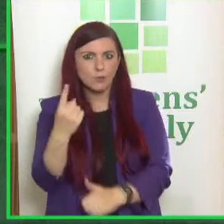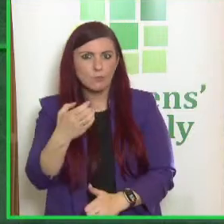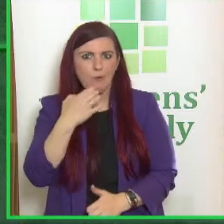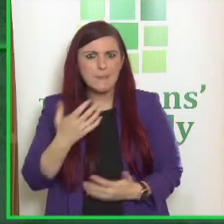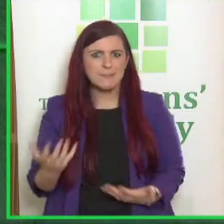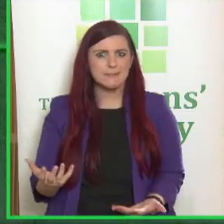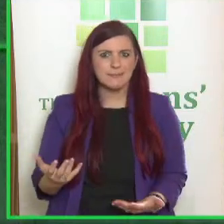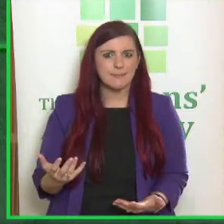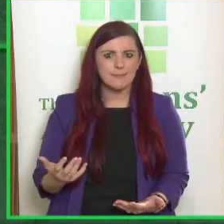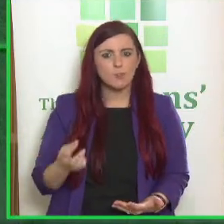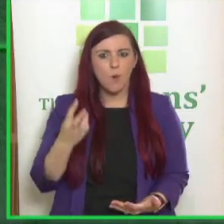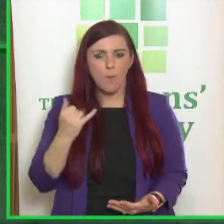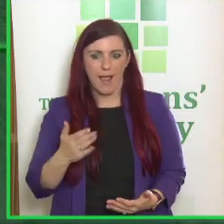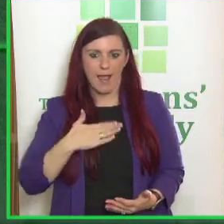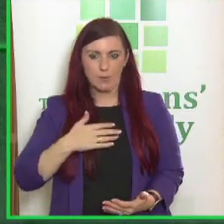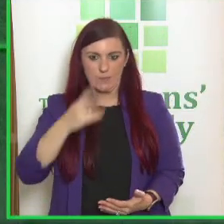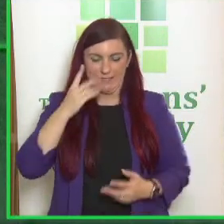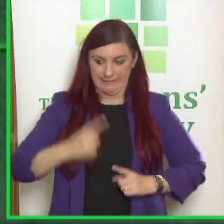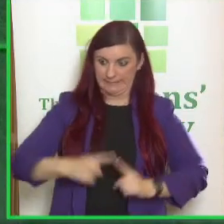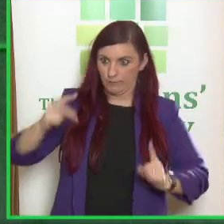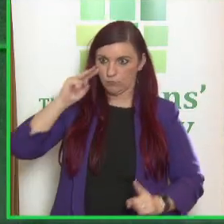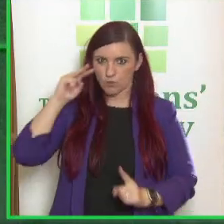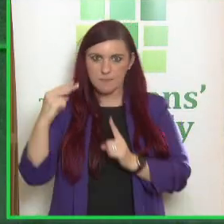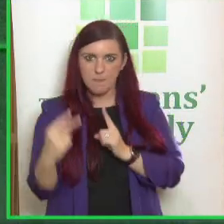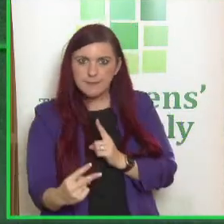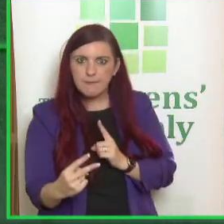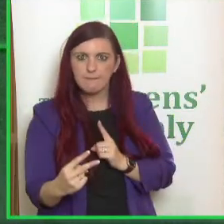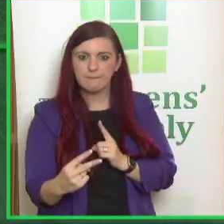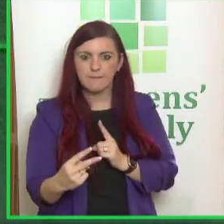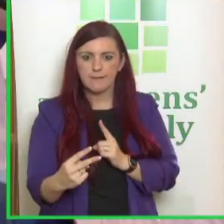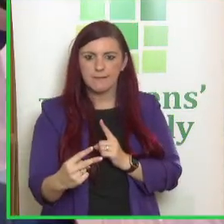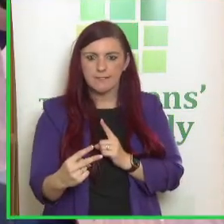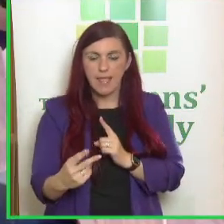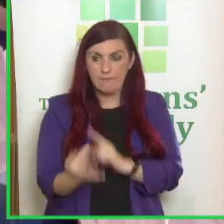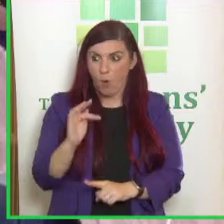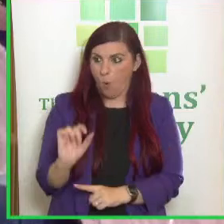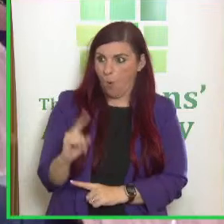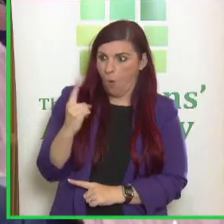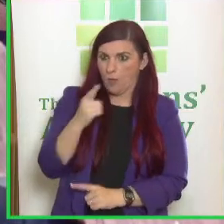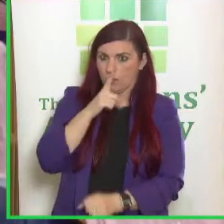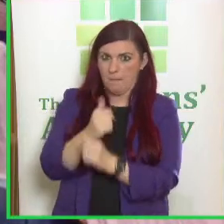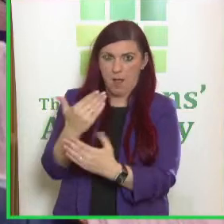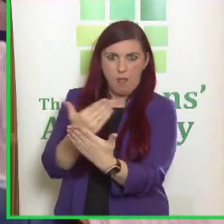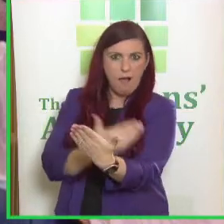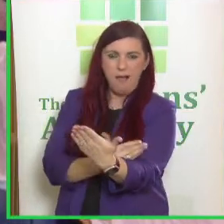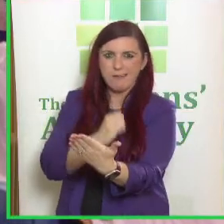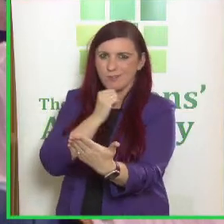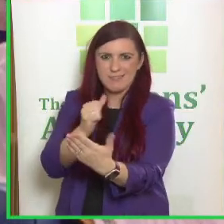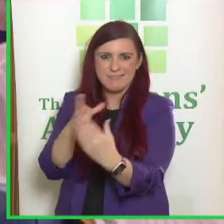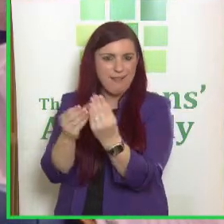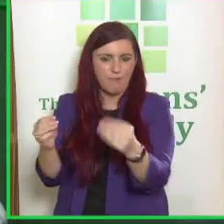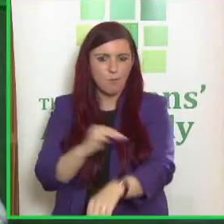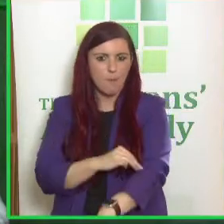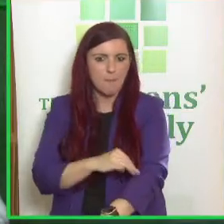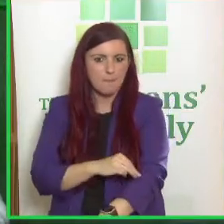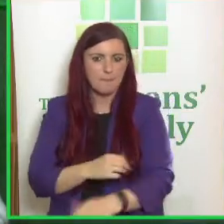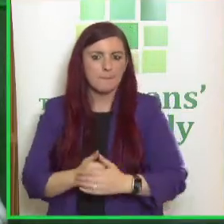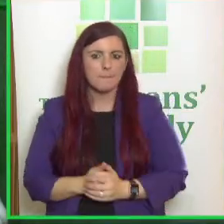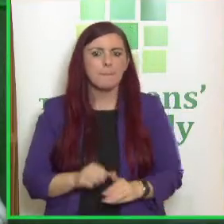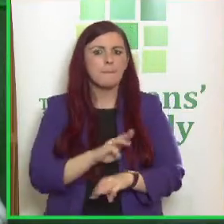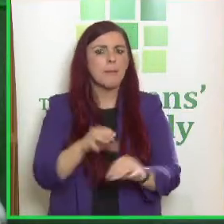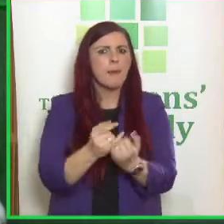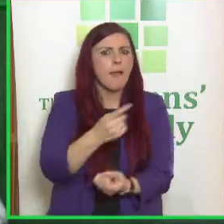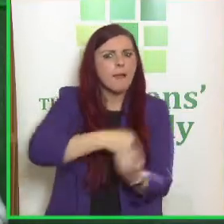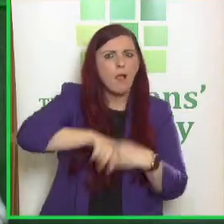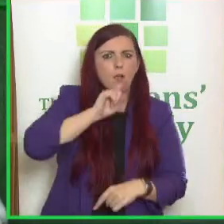crimes. So criminalising and making it a criminal justice issue solely is not what it's going to work. People like ourselves working in this sector